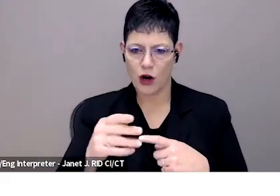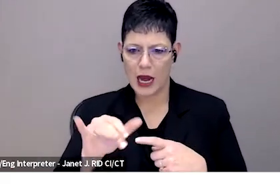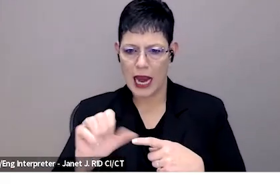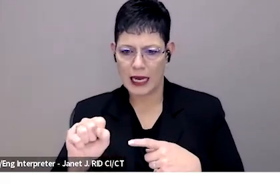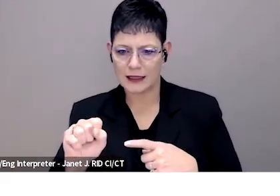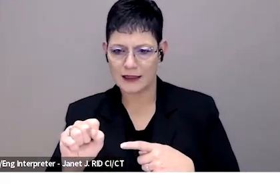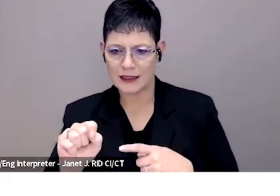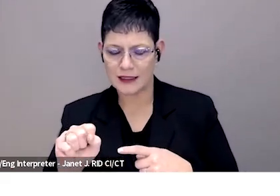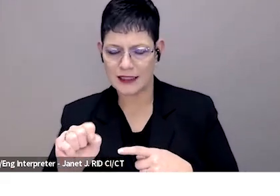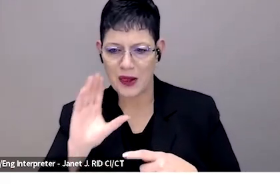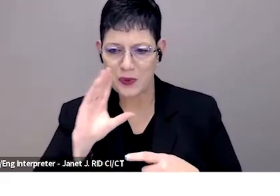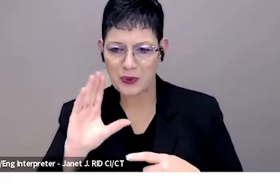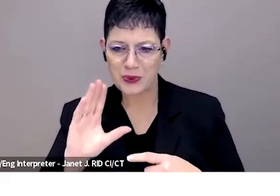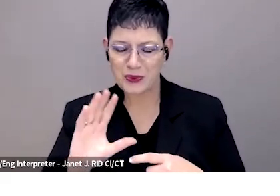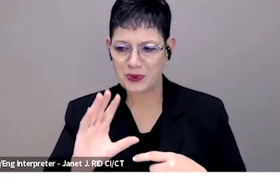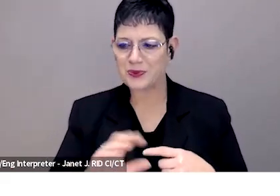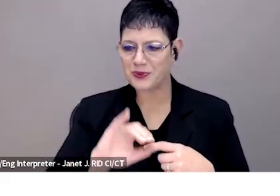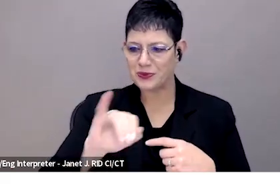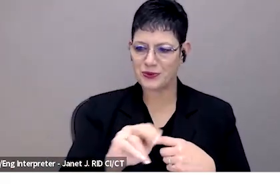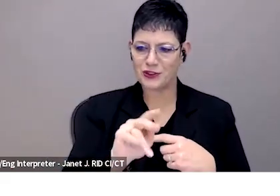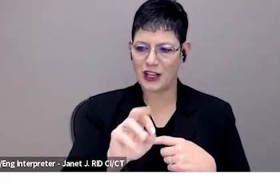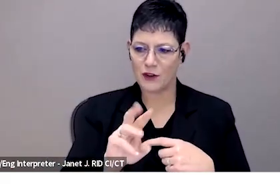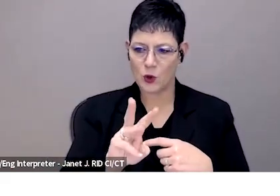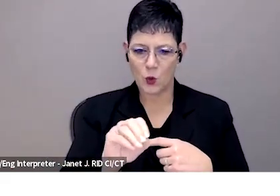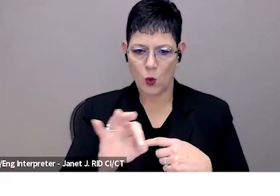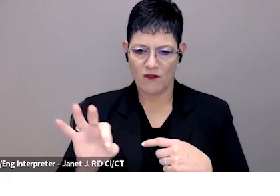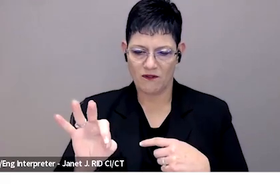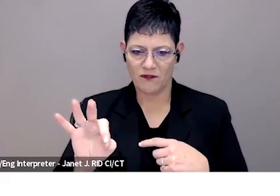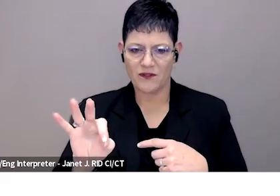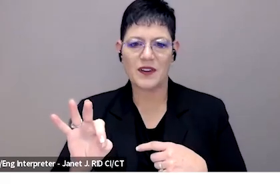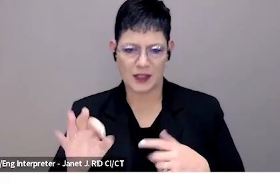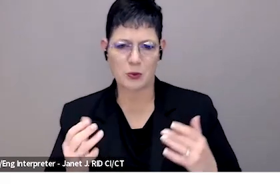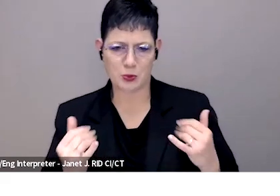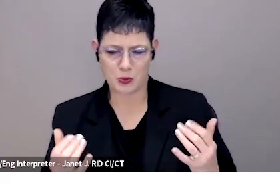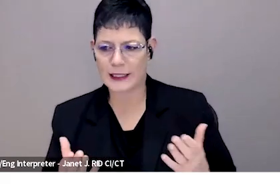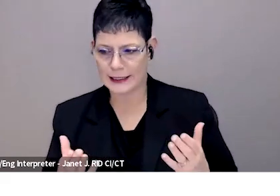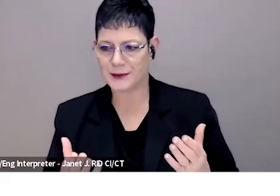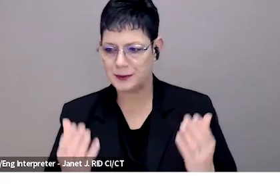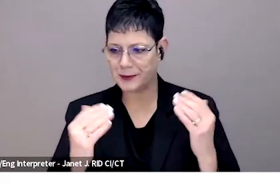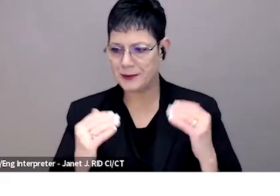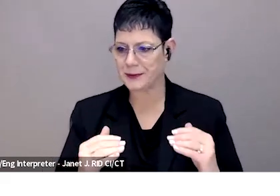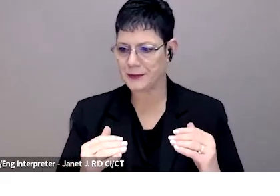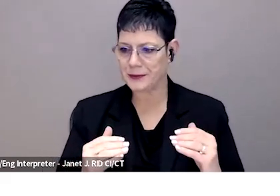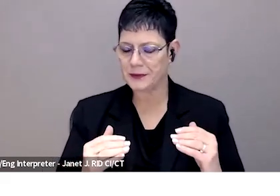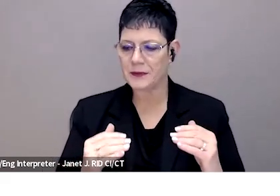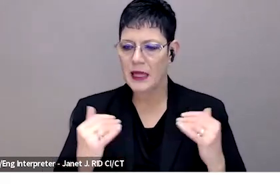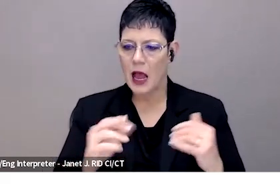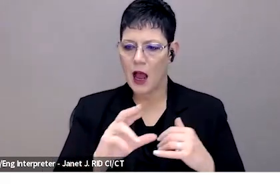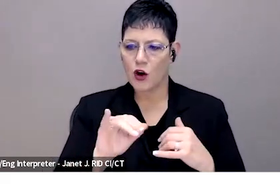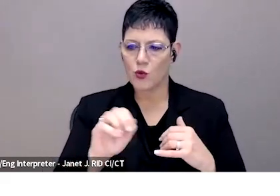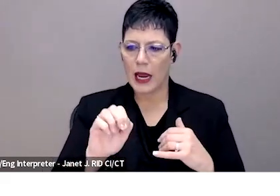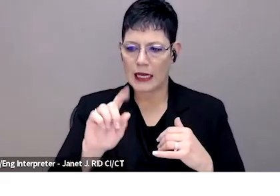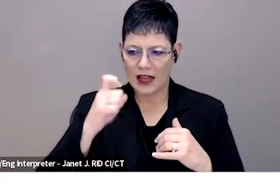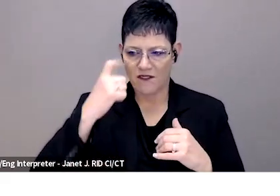Present. Jennifer Wolf. Present. Moving on to the federal